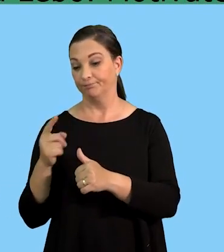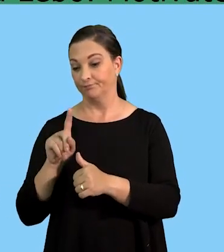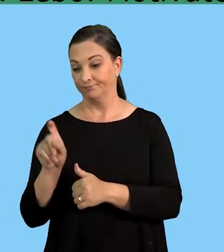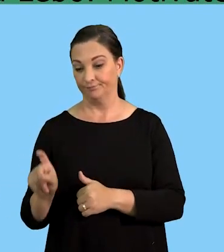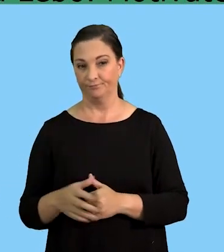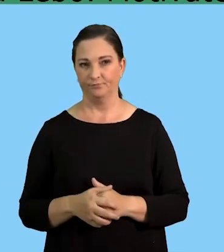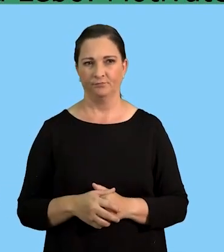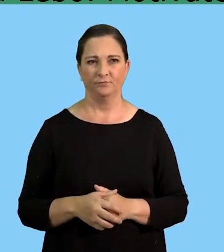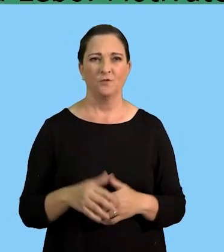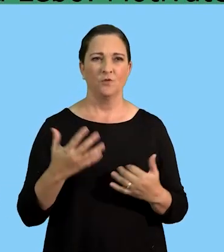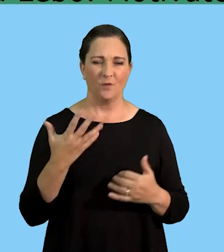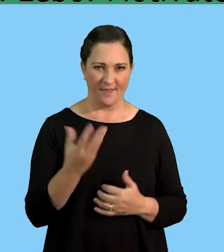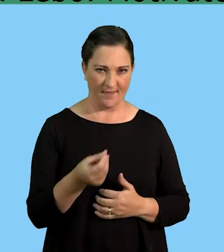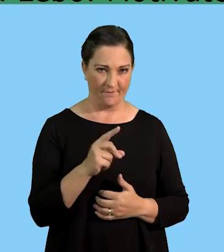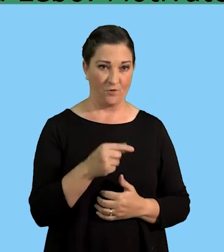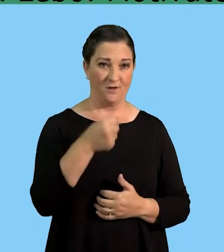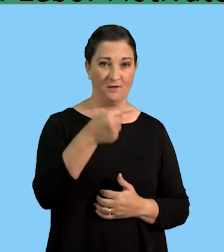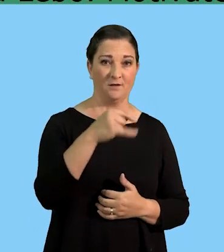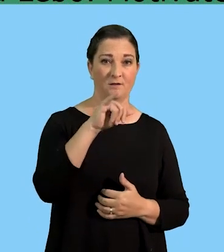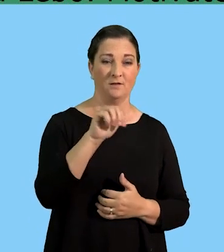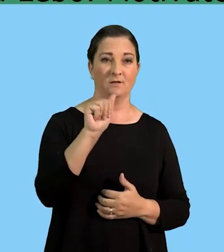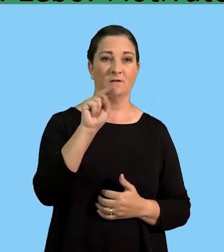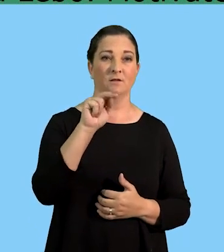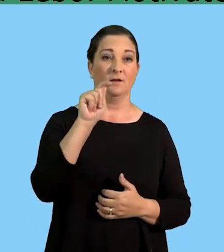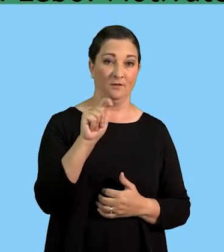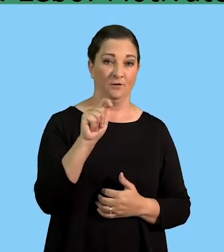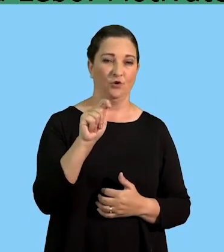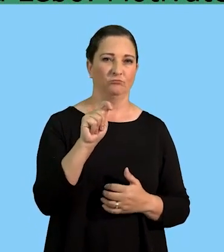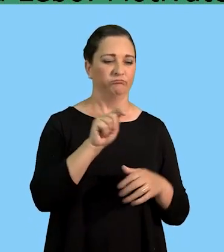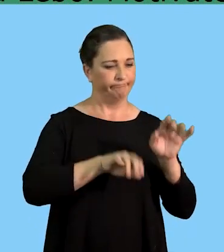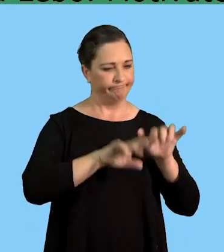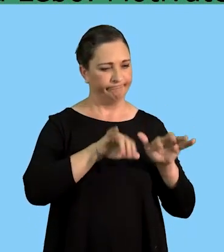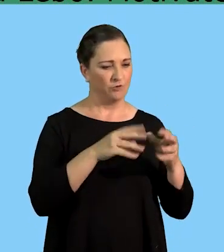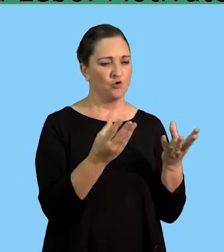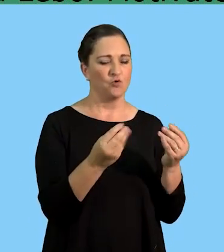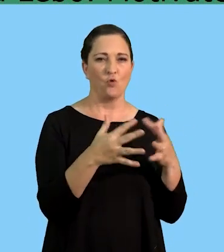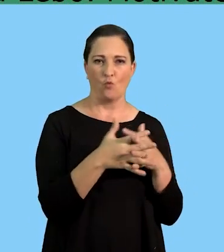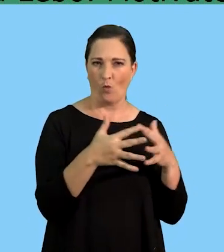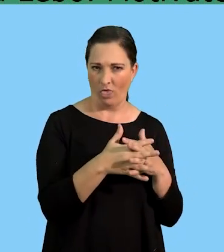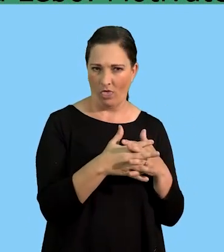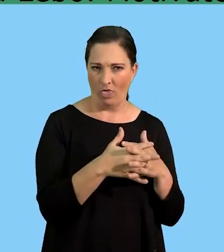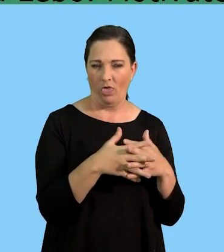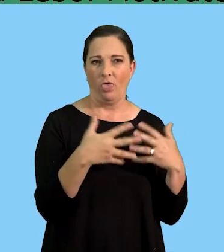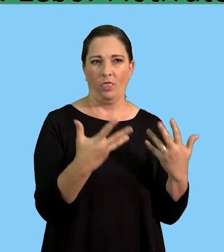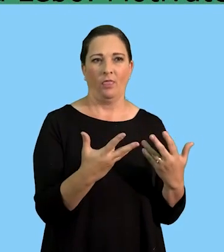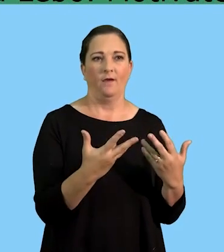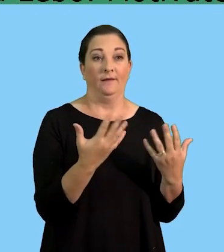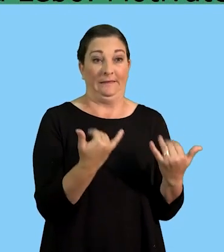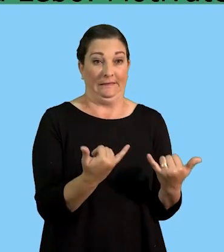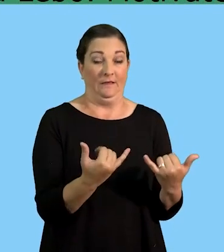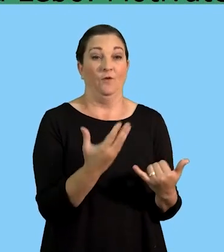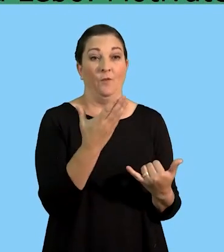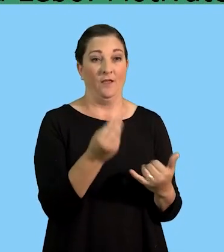Giant Computer Software. Giant Computer Software specializes in the developing of new computer software for